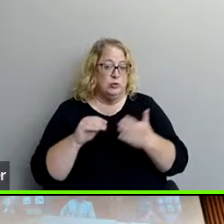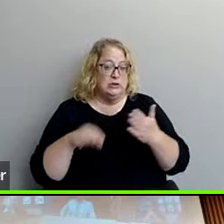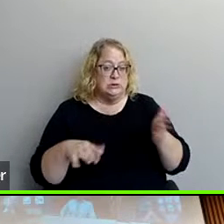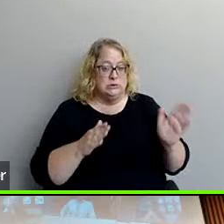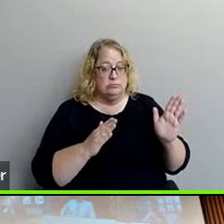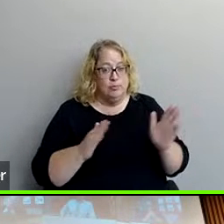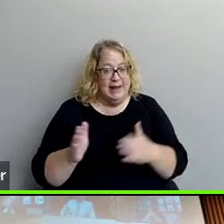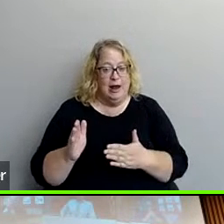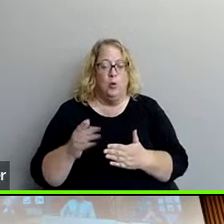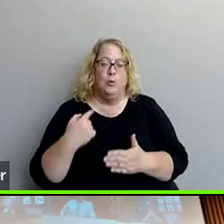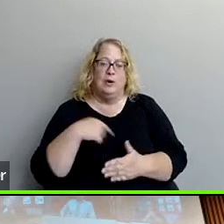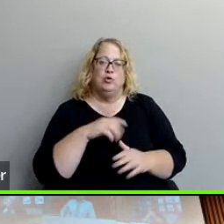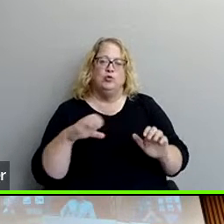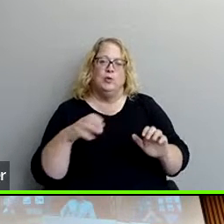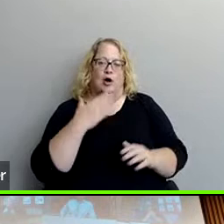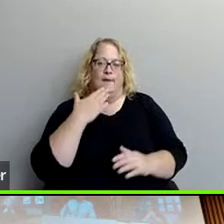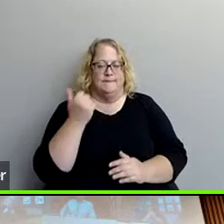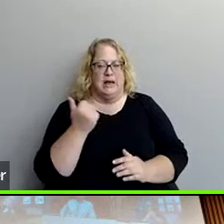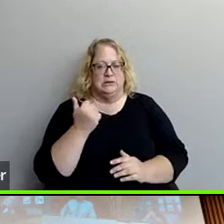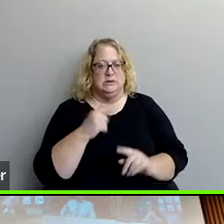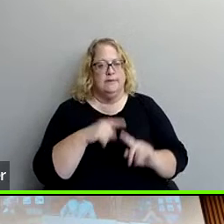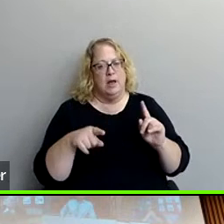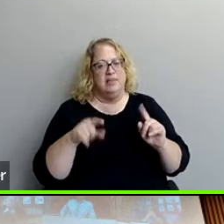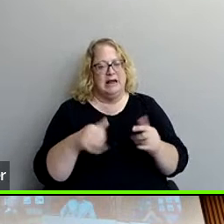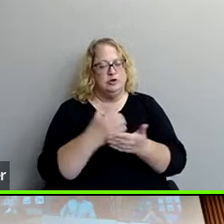it, we were doing our best, but this was getting our